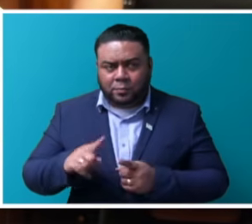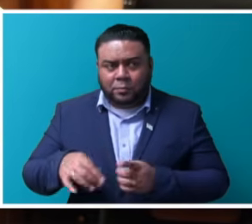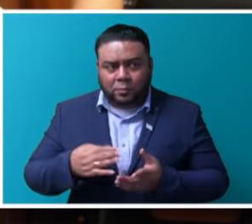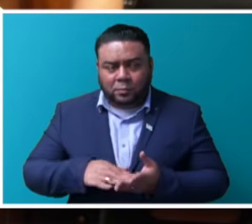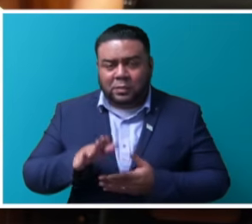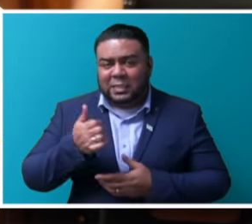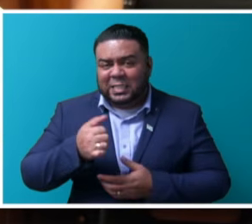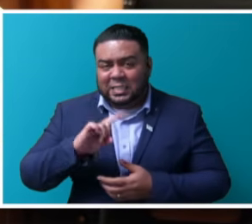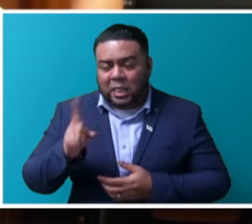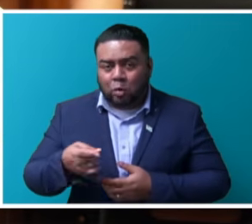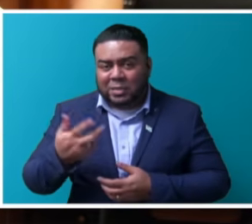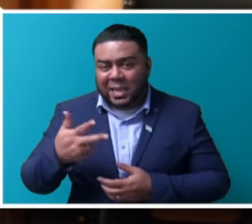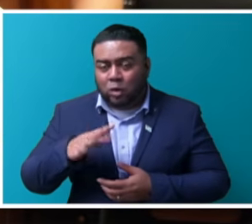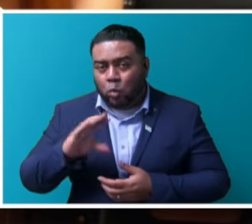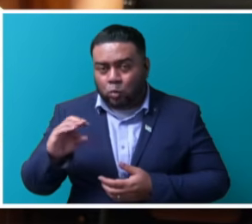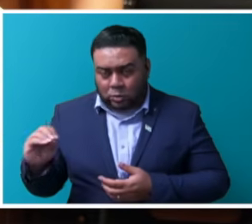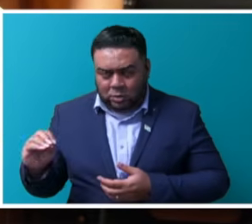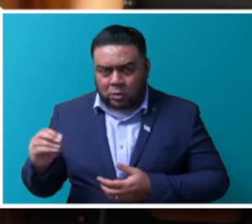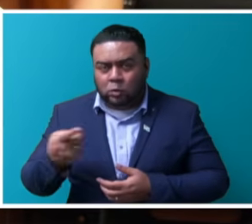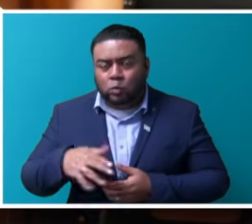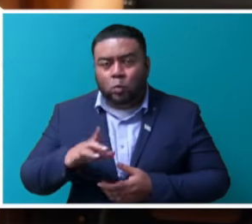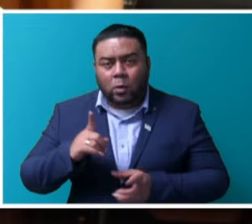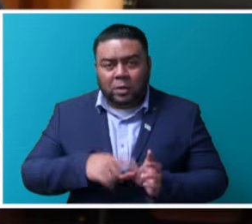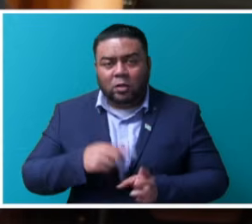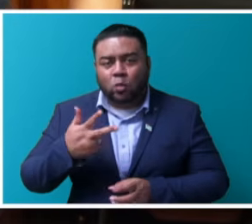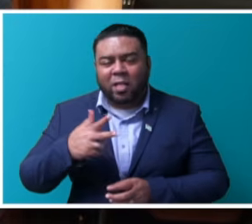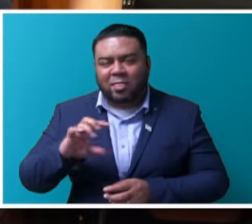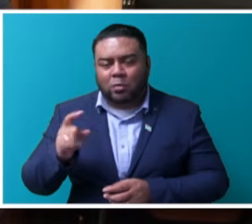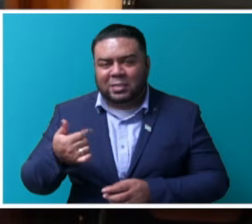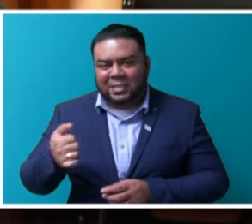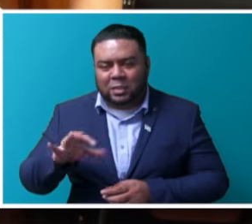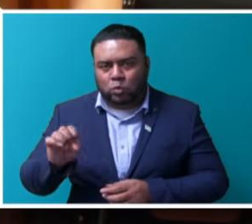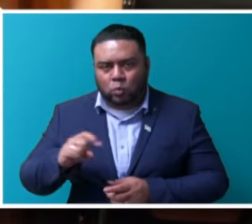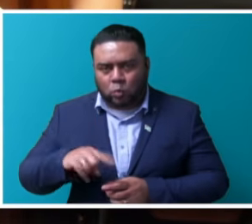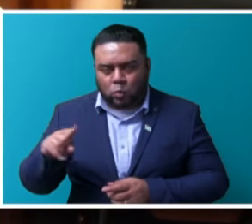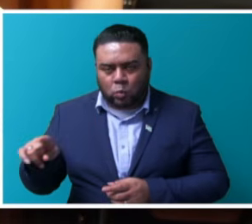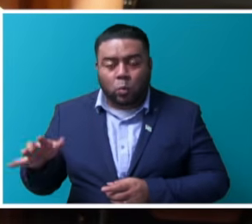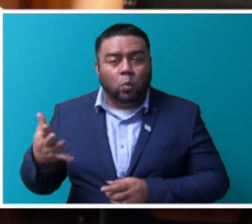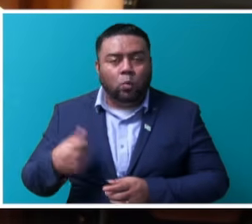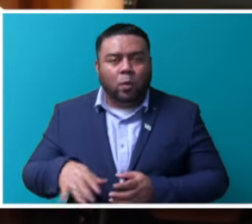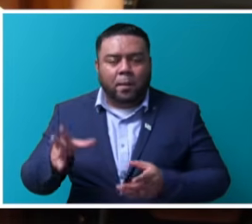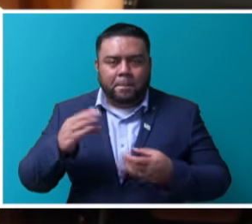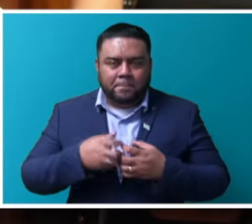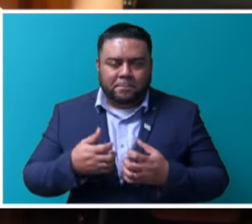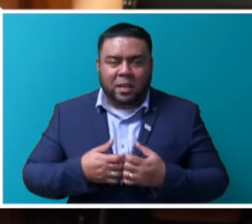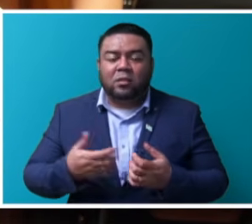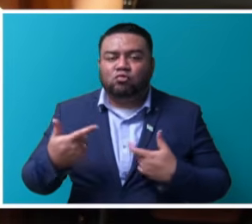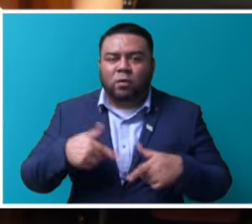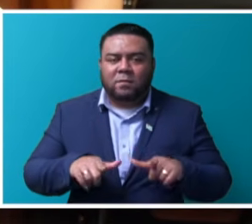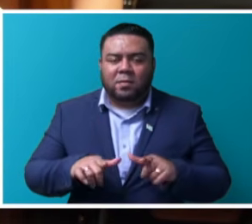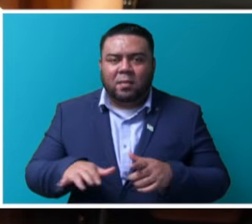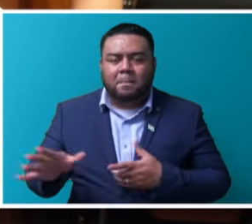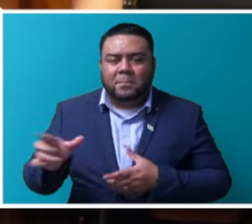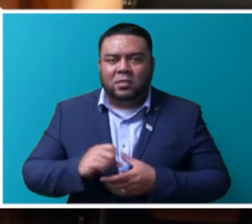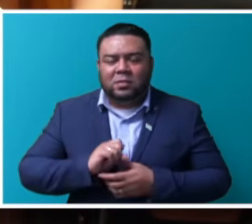from 6,800 per annum to 8,600 per annum. This is to accommodate the travel cost, purchase of